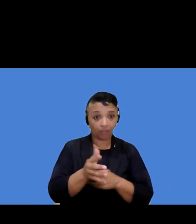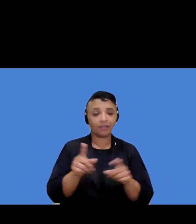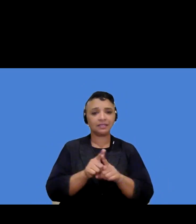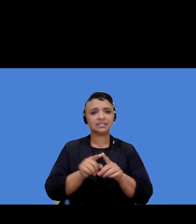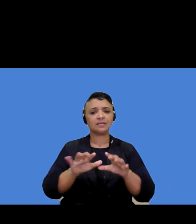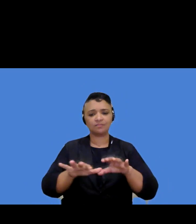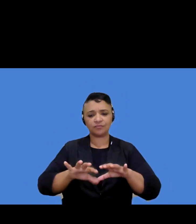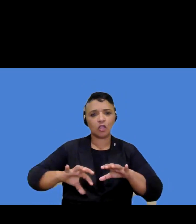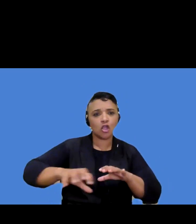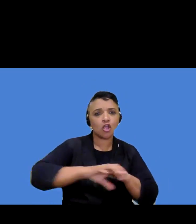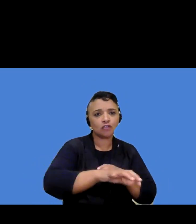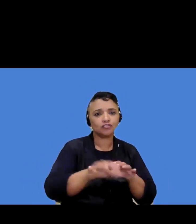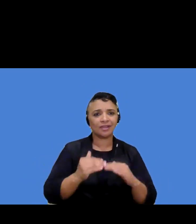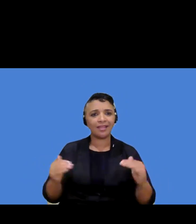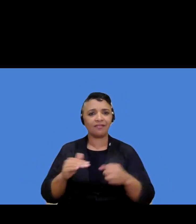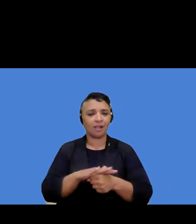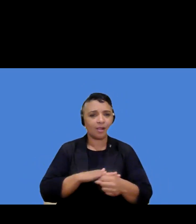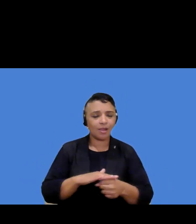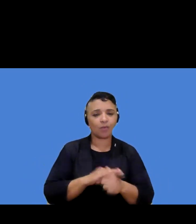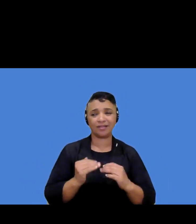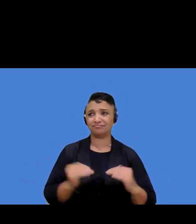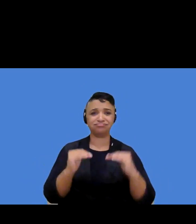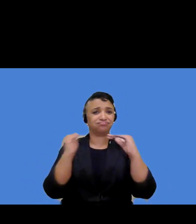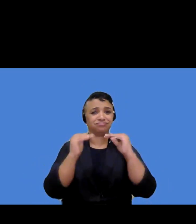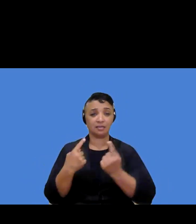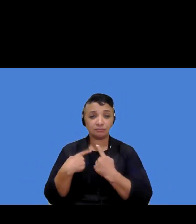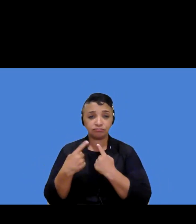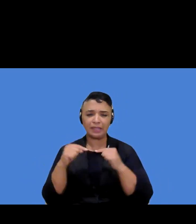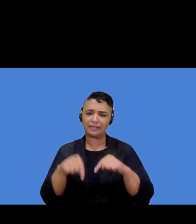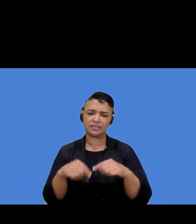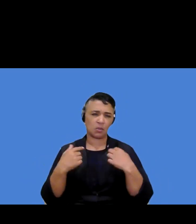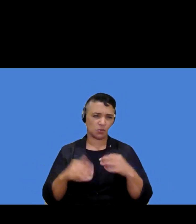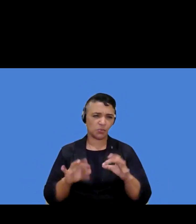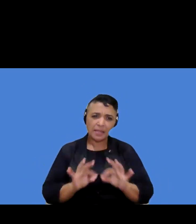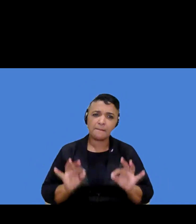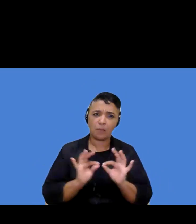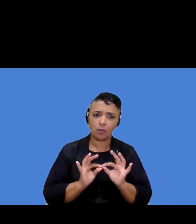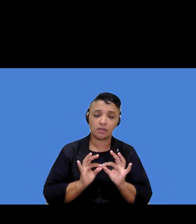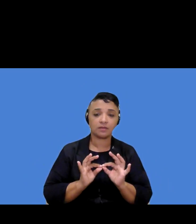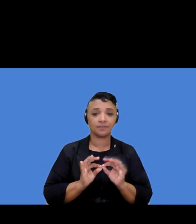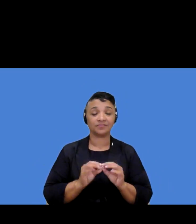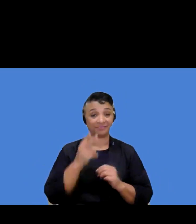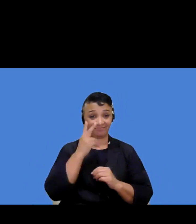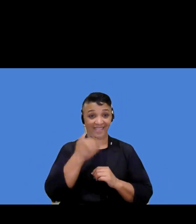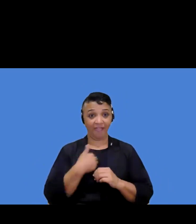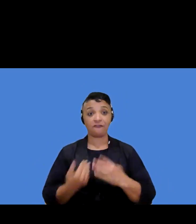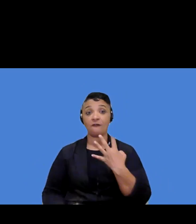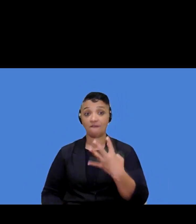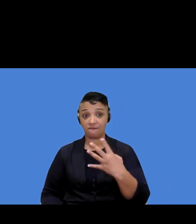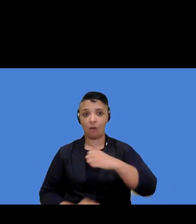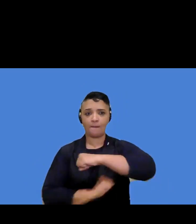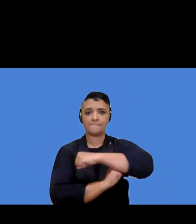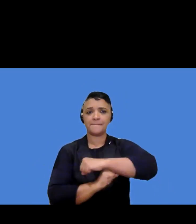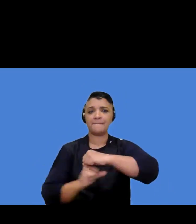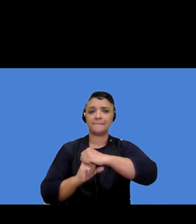level, at the local level, at the federal level, it's very much critical. And today we see that there are 4 pillars that has been set for